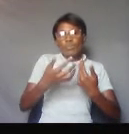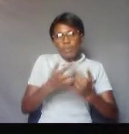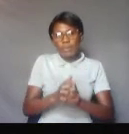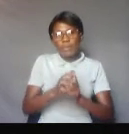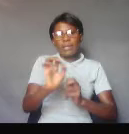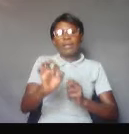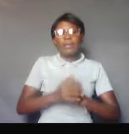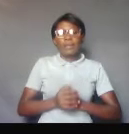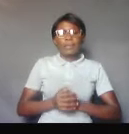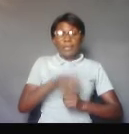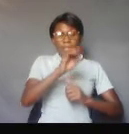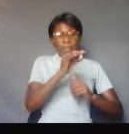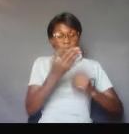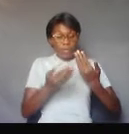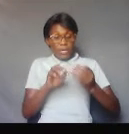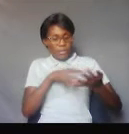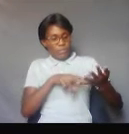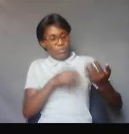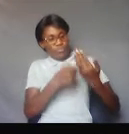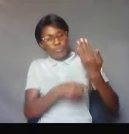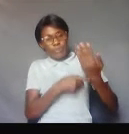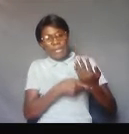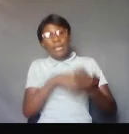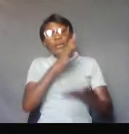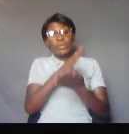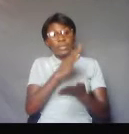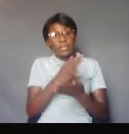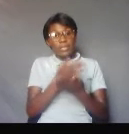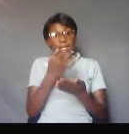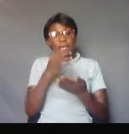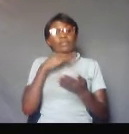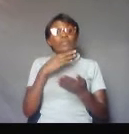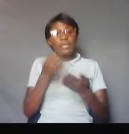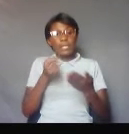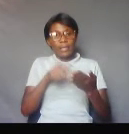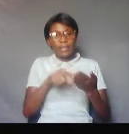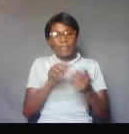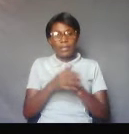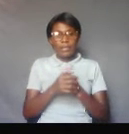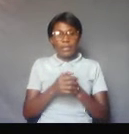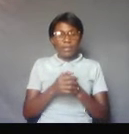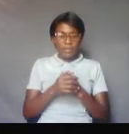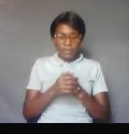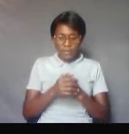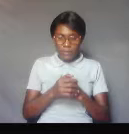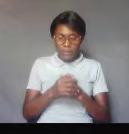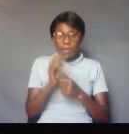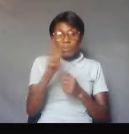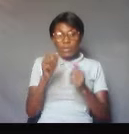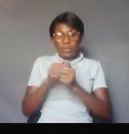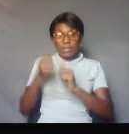to say that I read the Bible in this way, and it's clear that the Bible has a certain positionality towards people